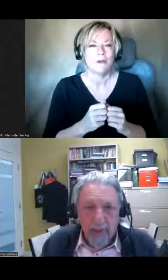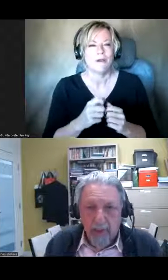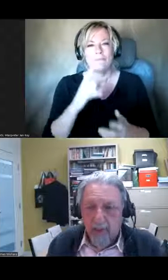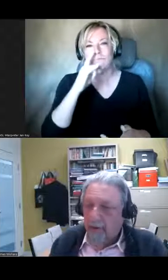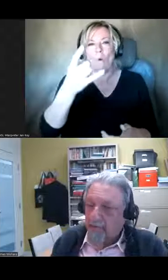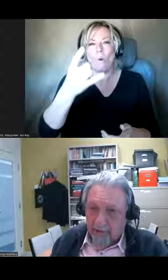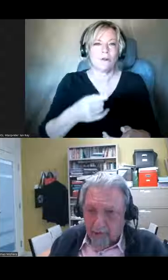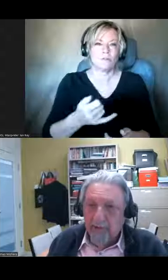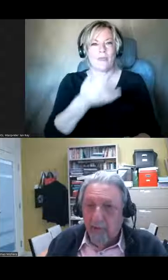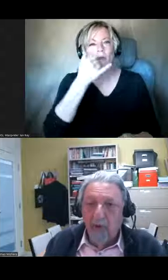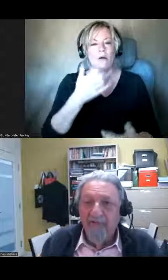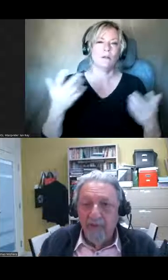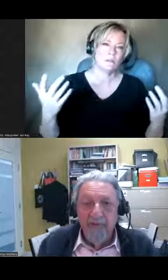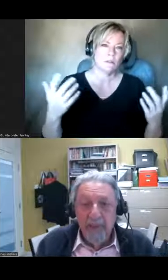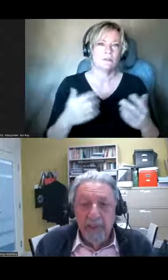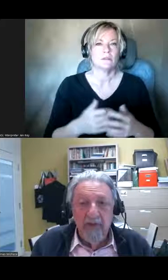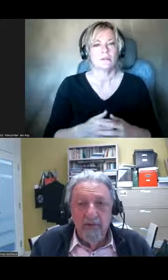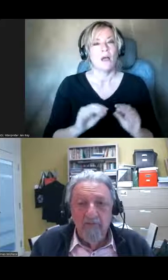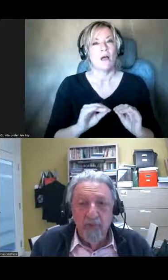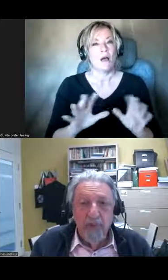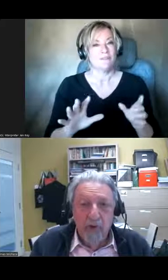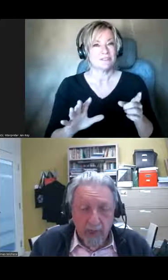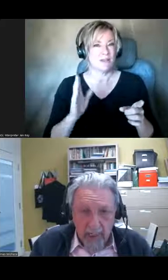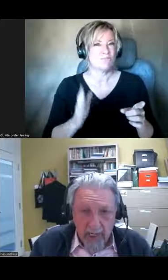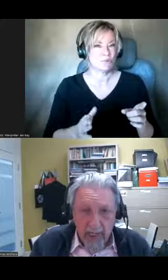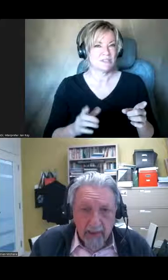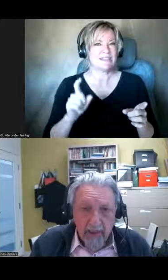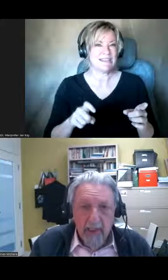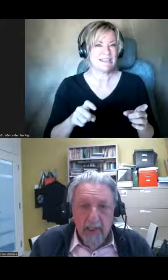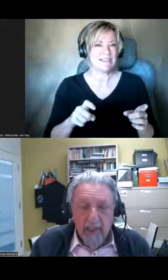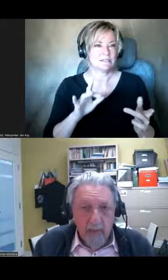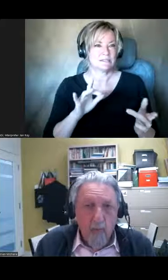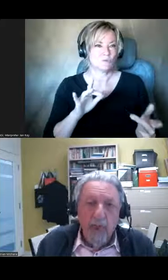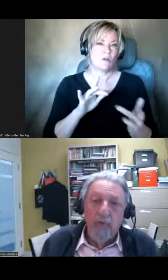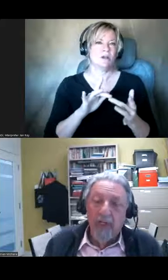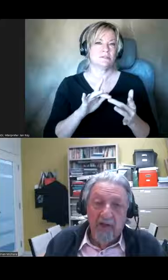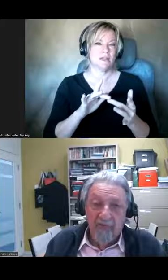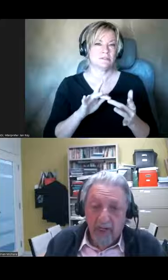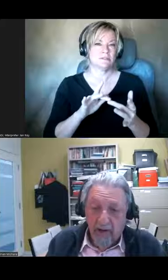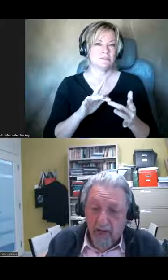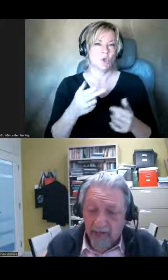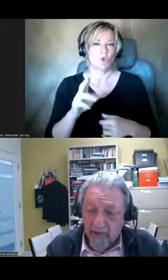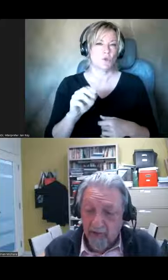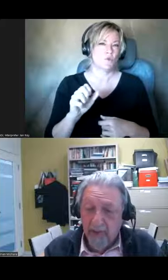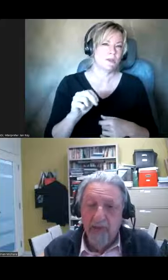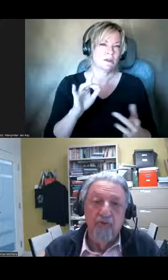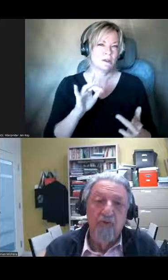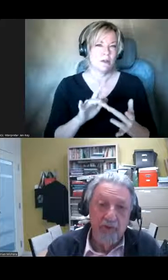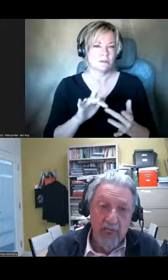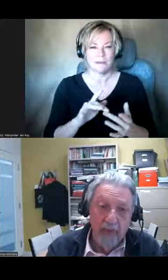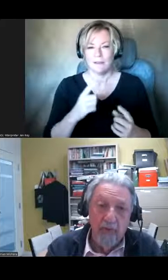bored. This is someone obviously needy of human contact. Wondering if they are